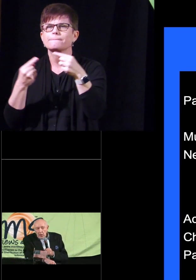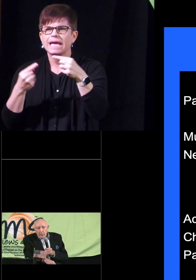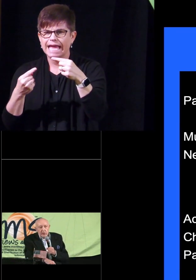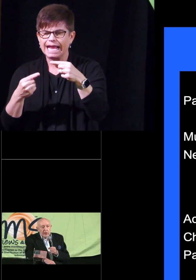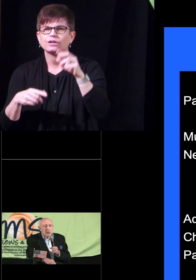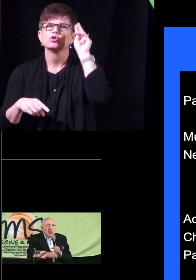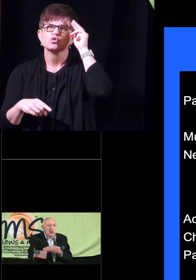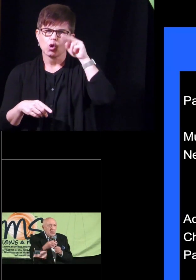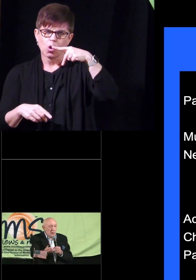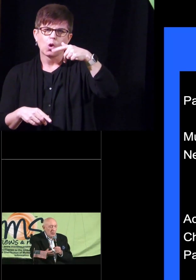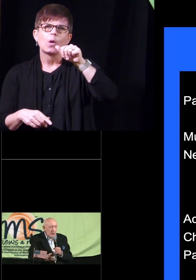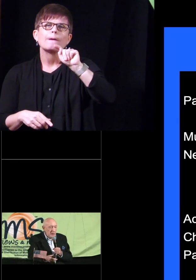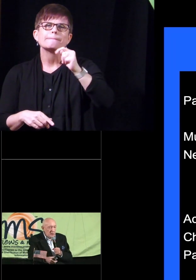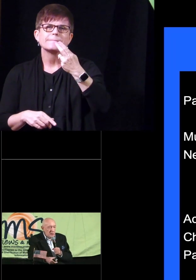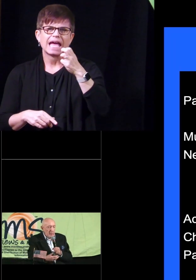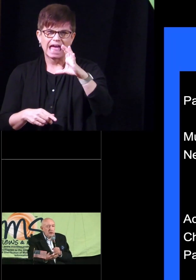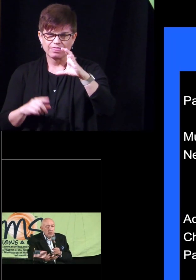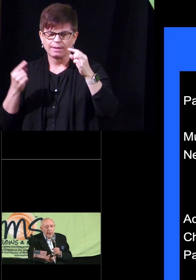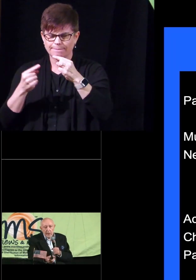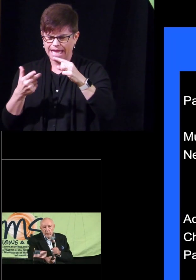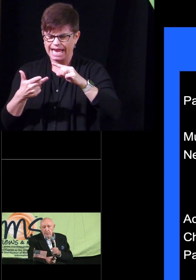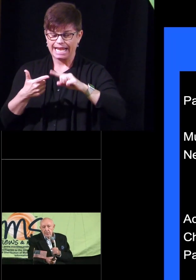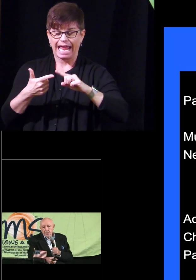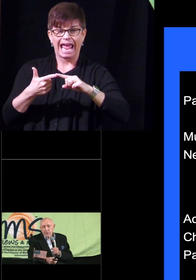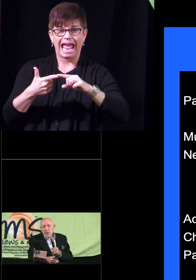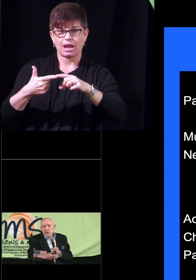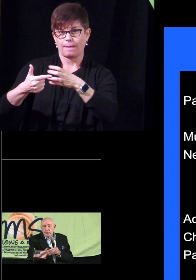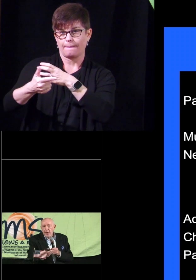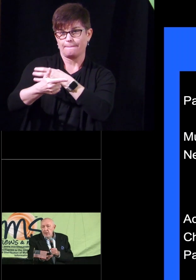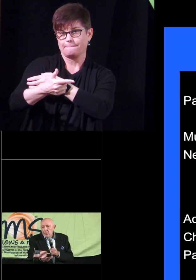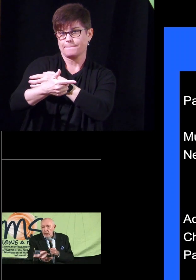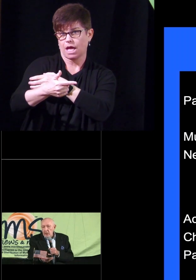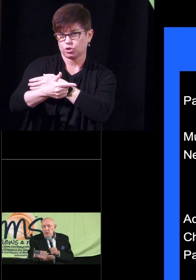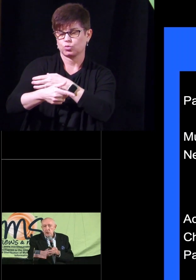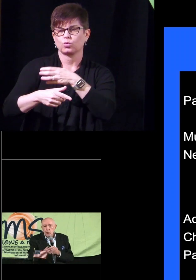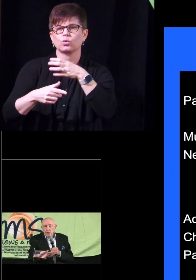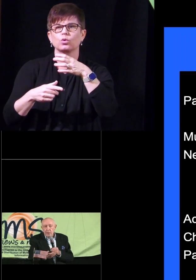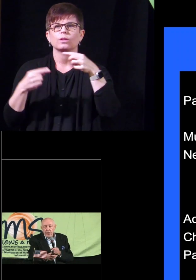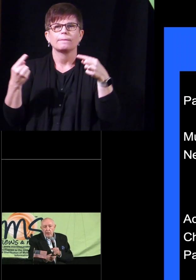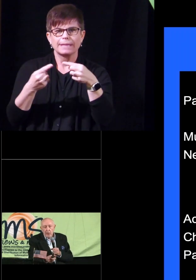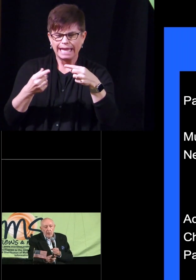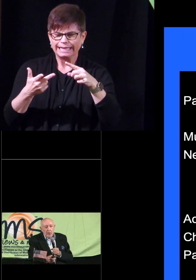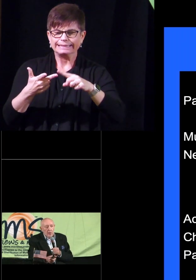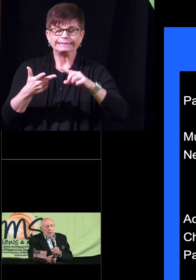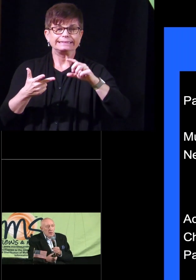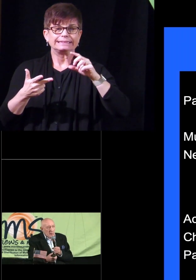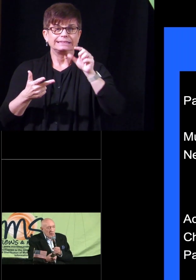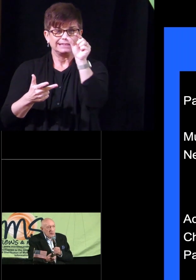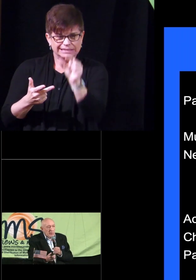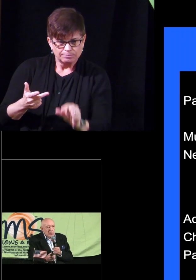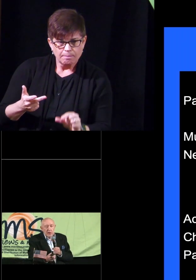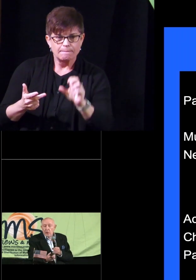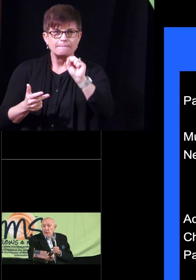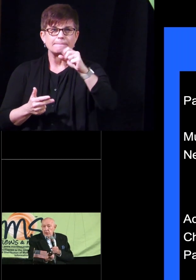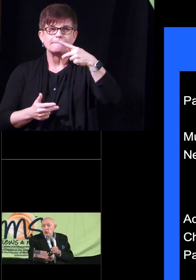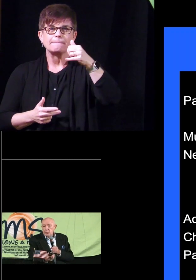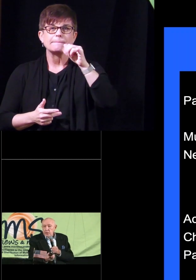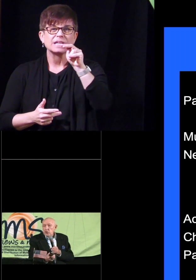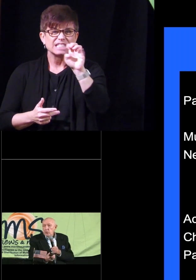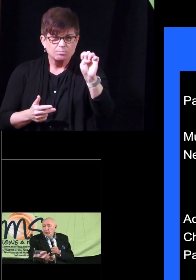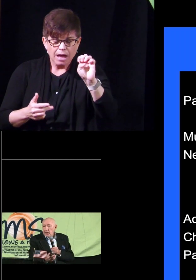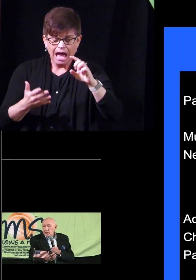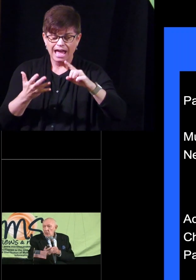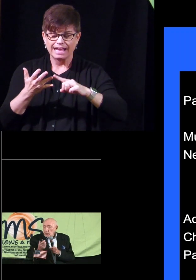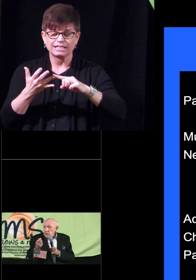pain. Musculoskeletal means muscle pain, spine pain, joint pain. Yes, MS can directly